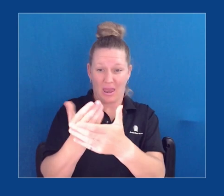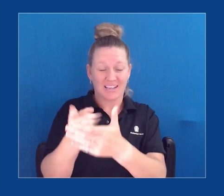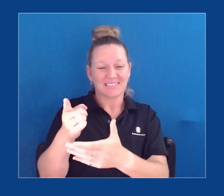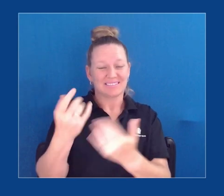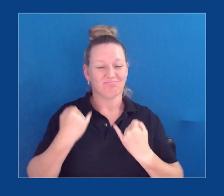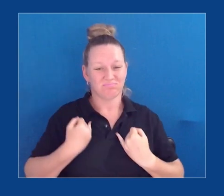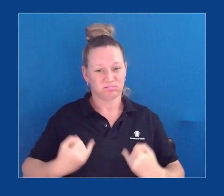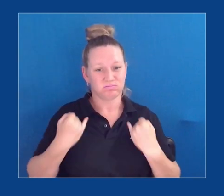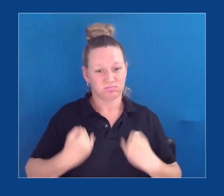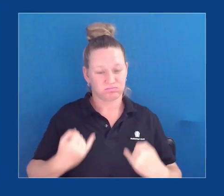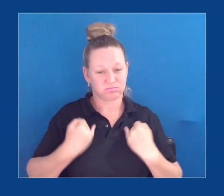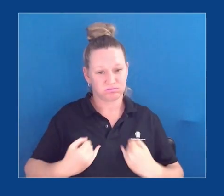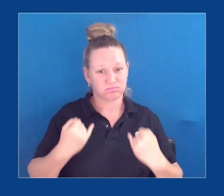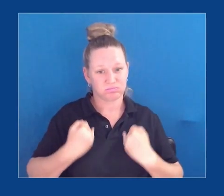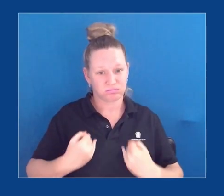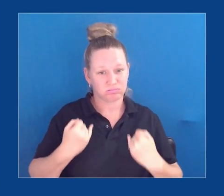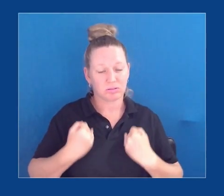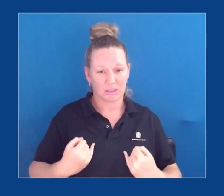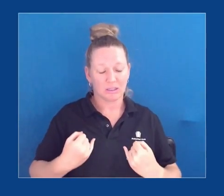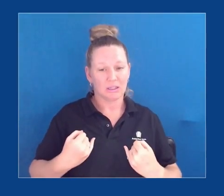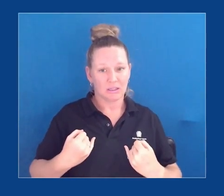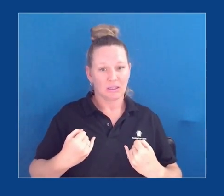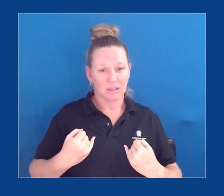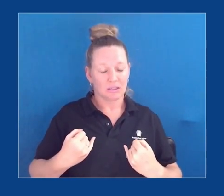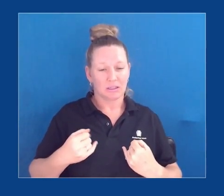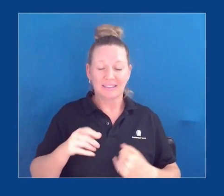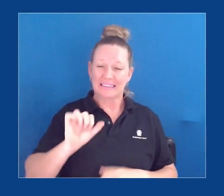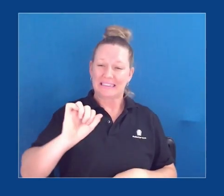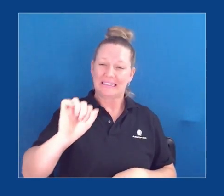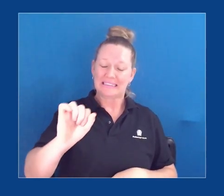was a particularly fascinating style,